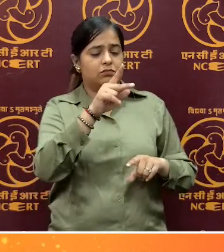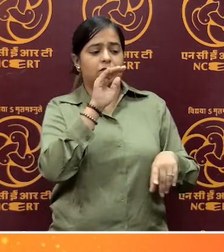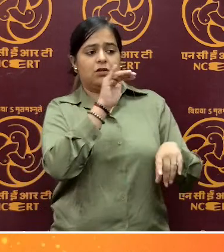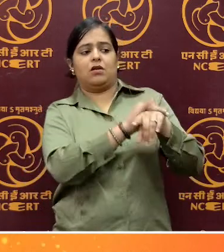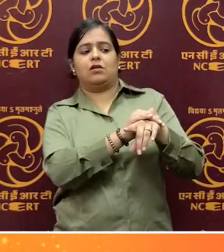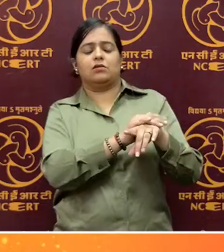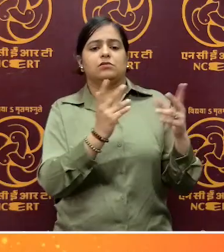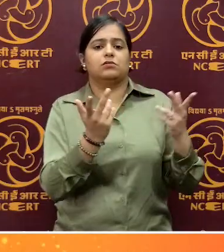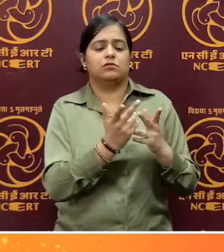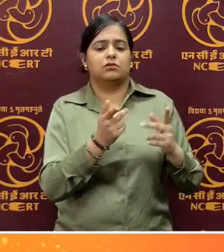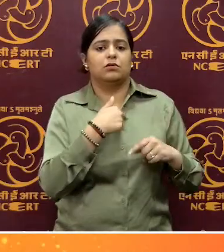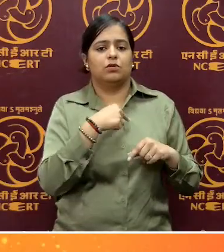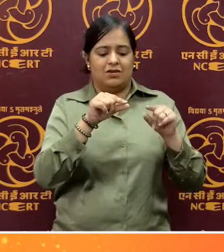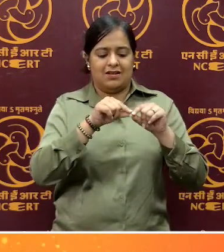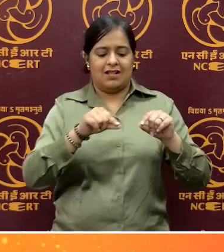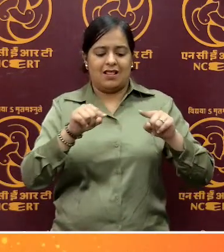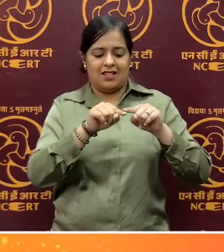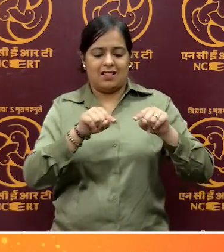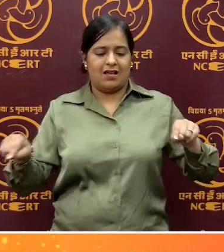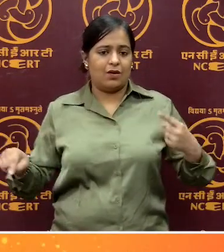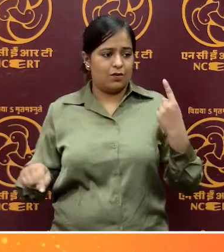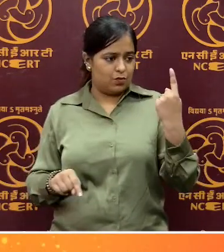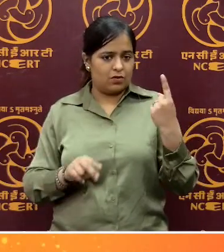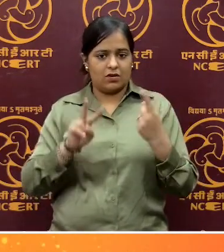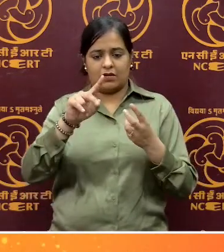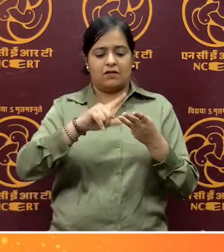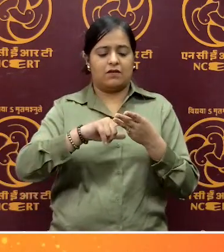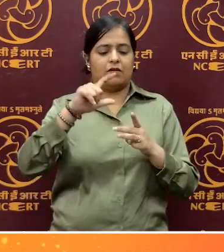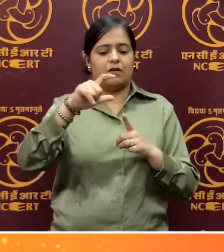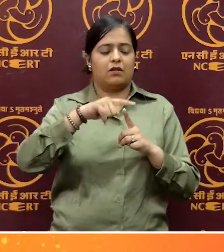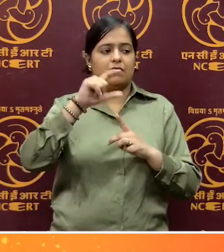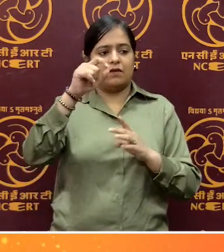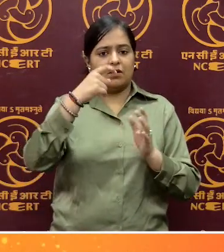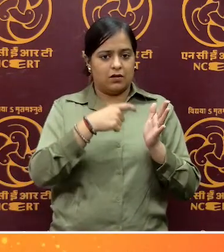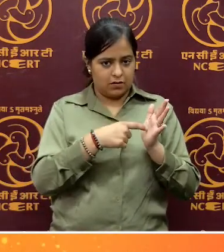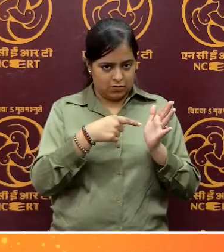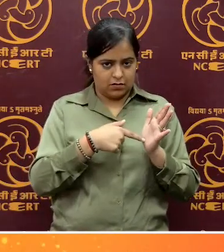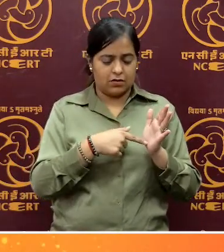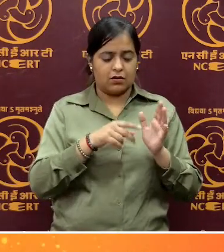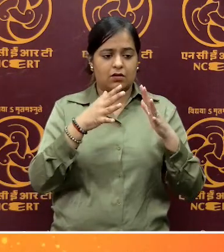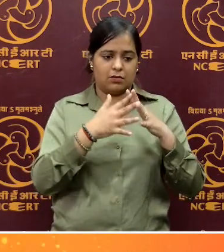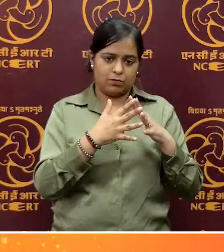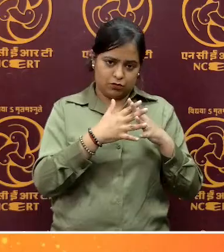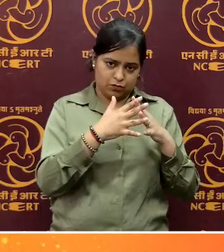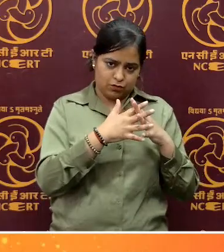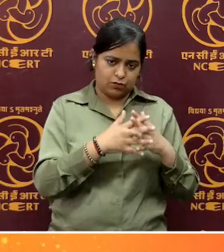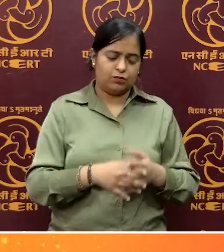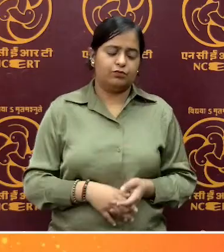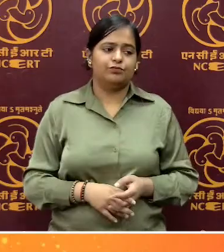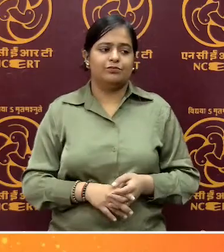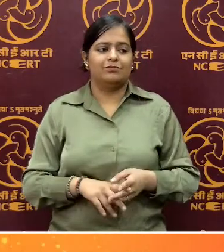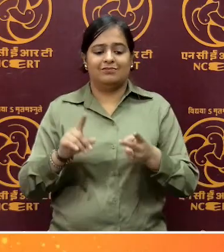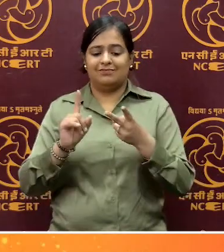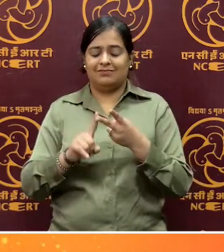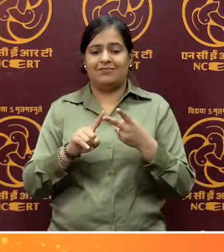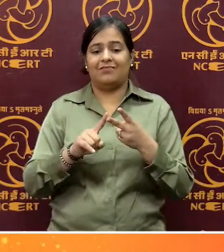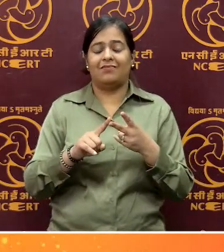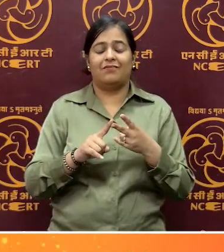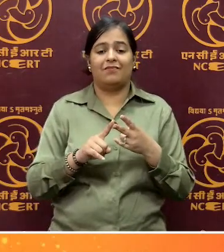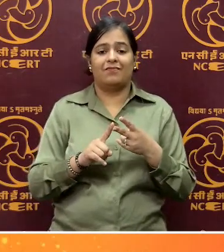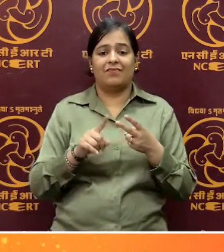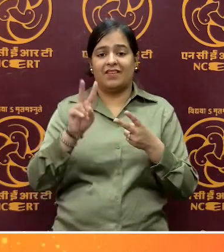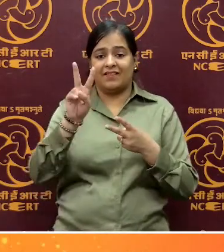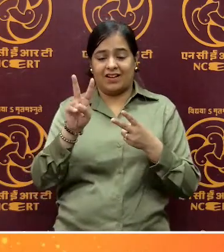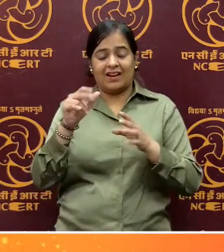this is one line which is represented by vector. This is represented by vector W. This is represented by